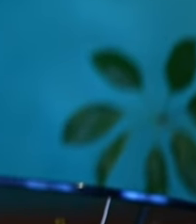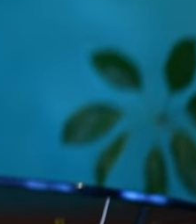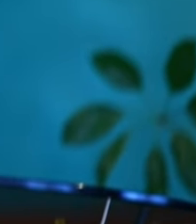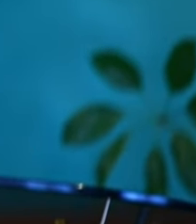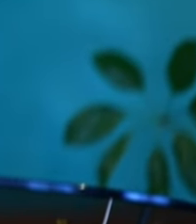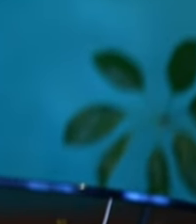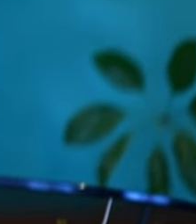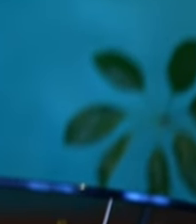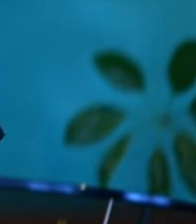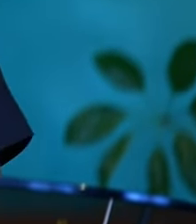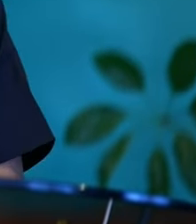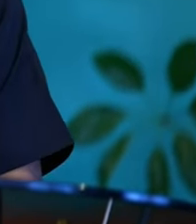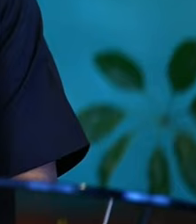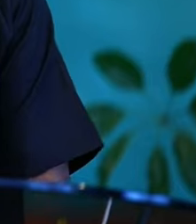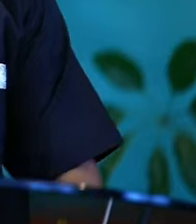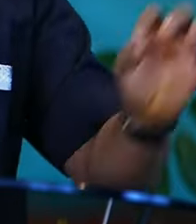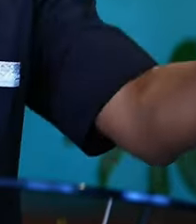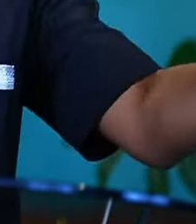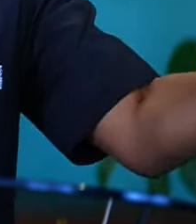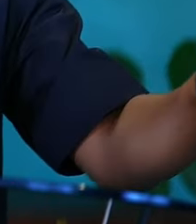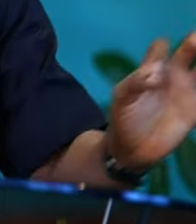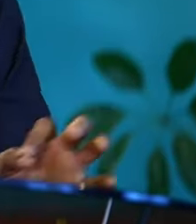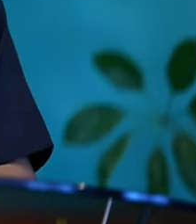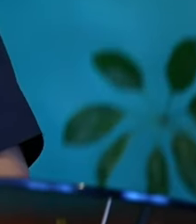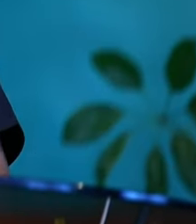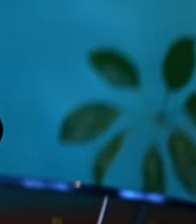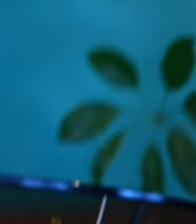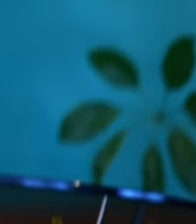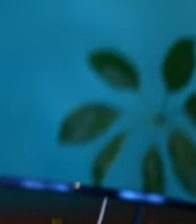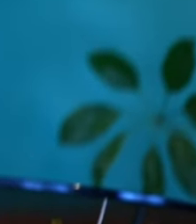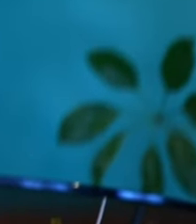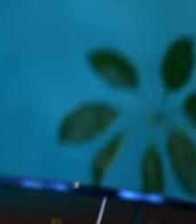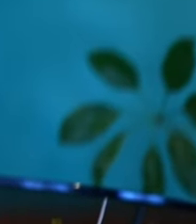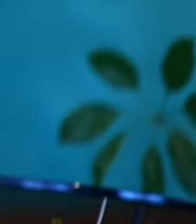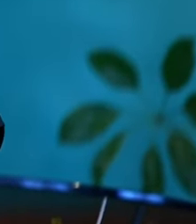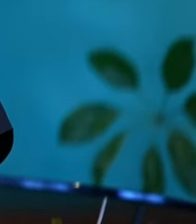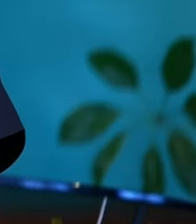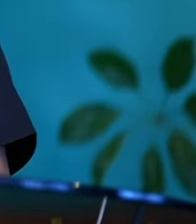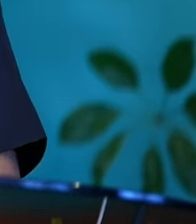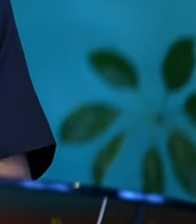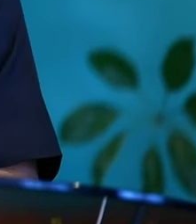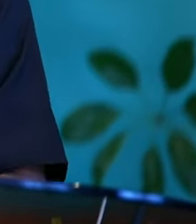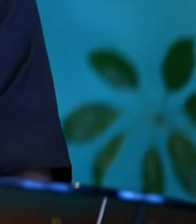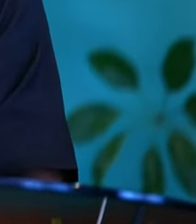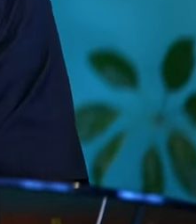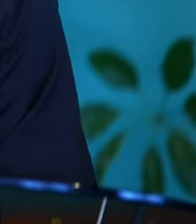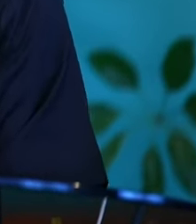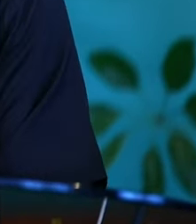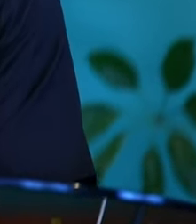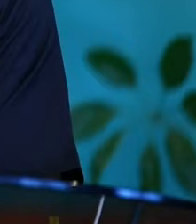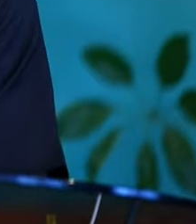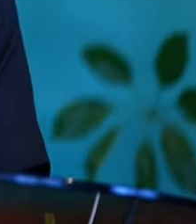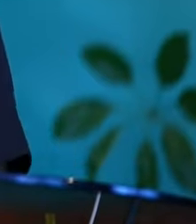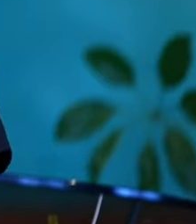is unfamiliar, family frenemy, subheading, let's go to